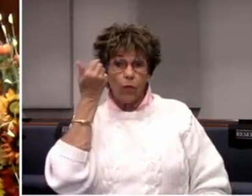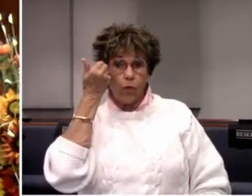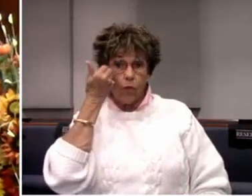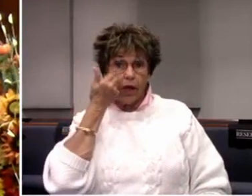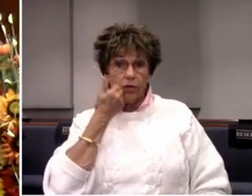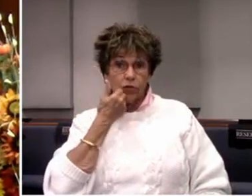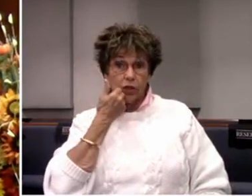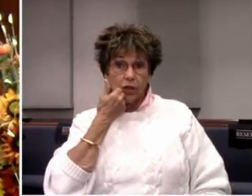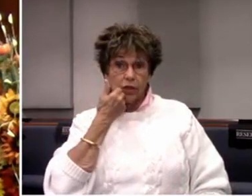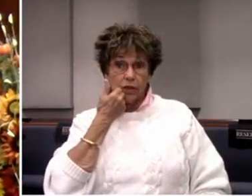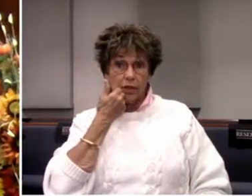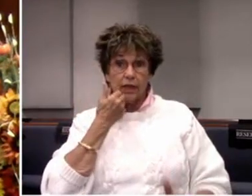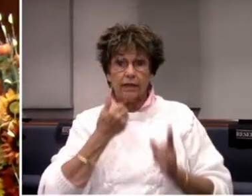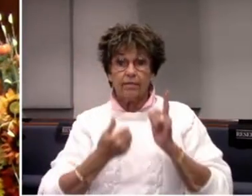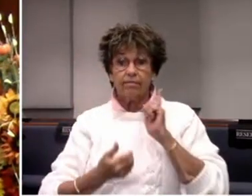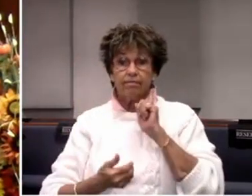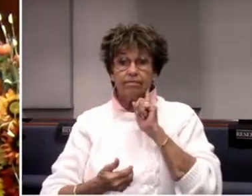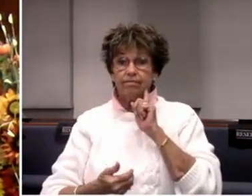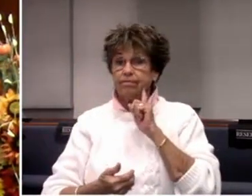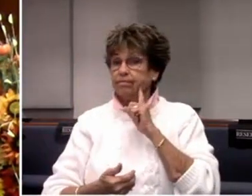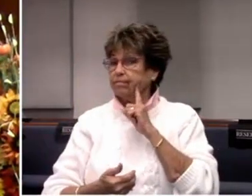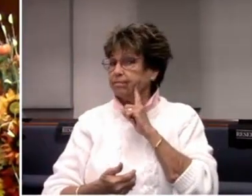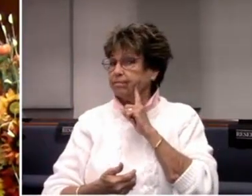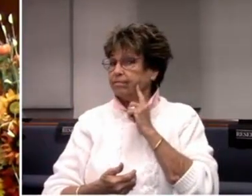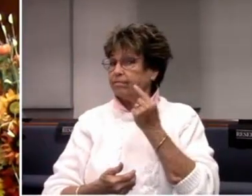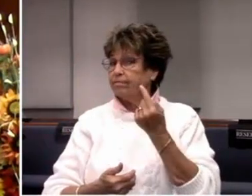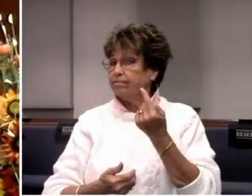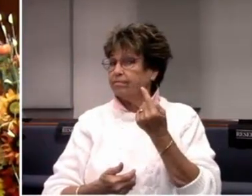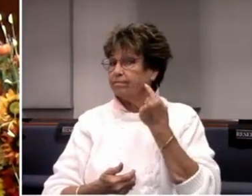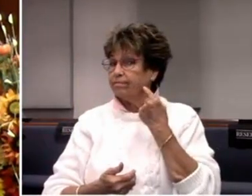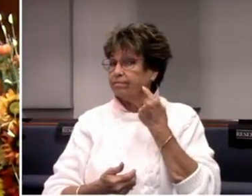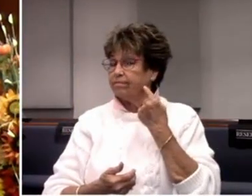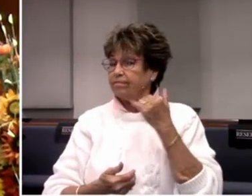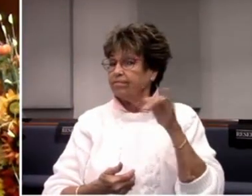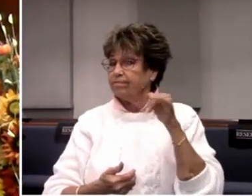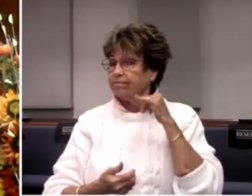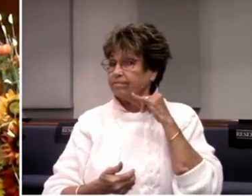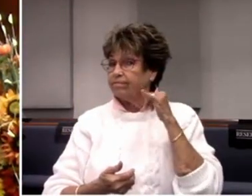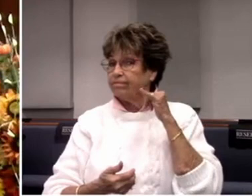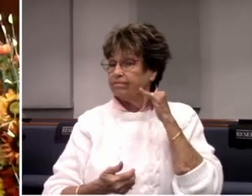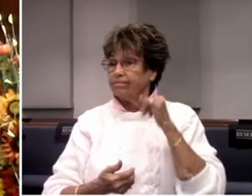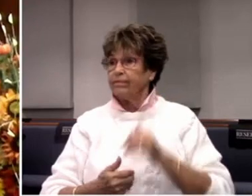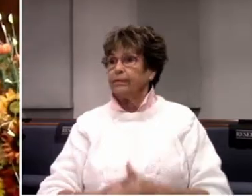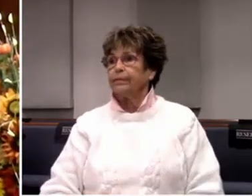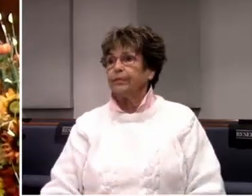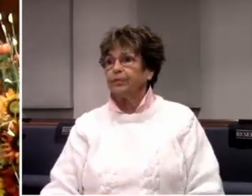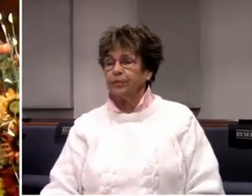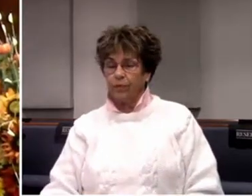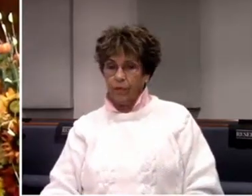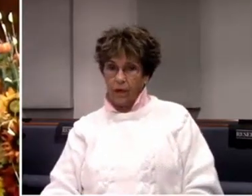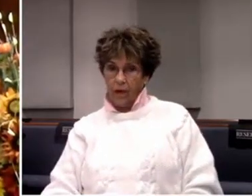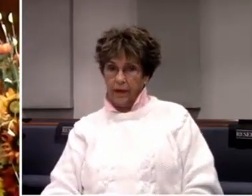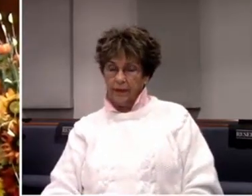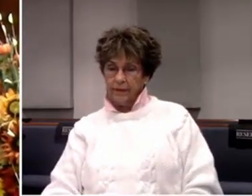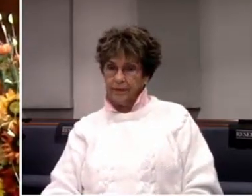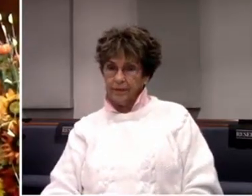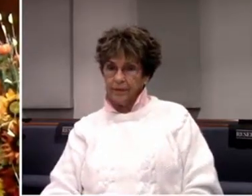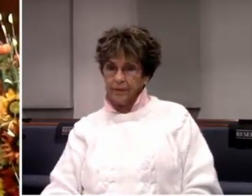cheek, turn to him the other also."